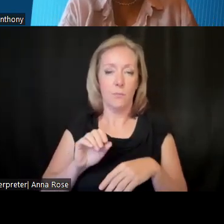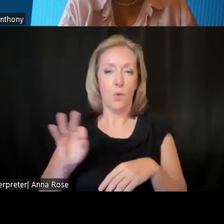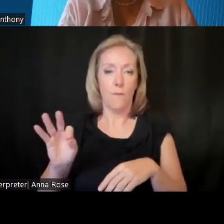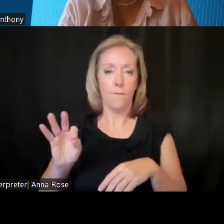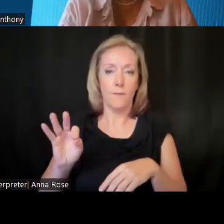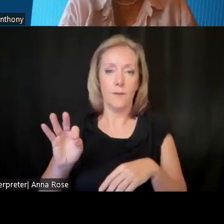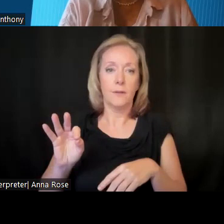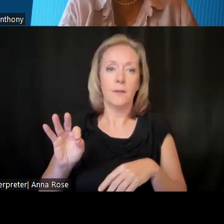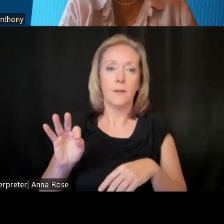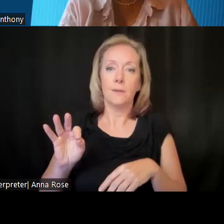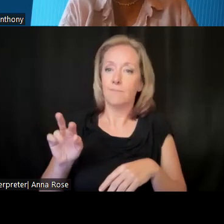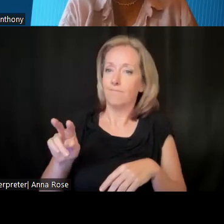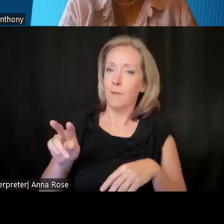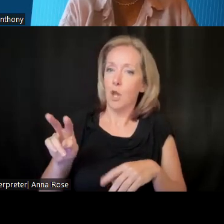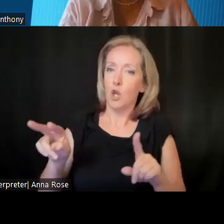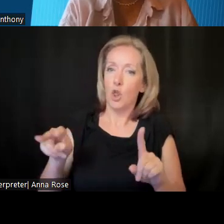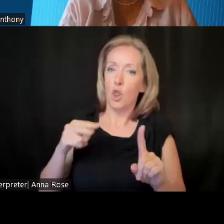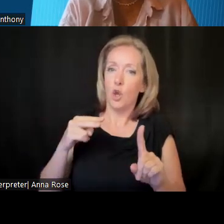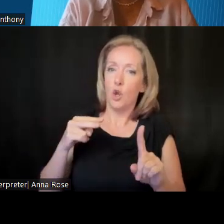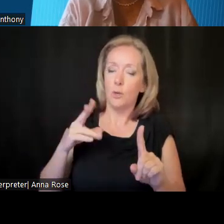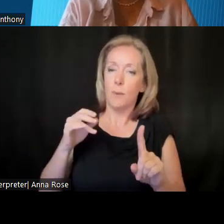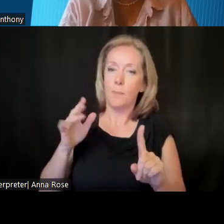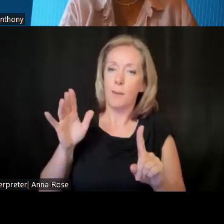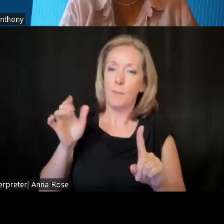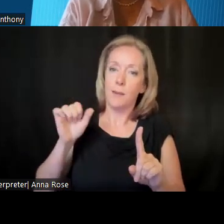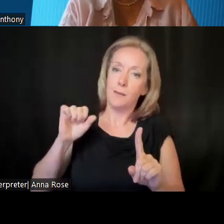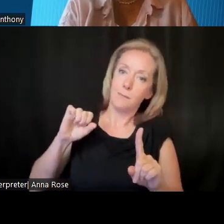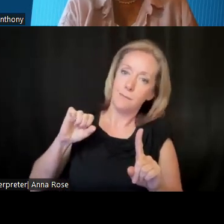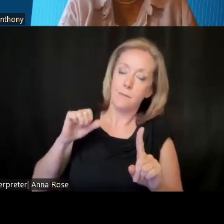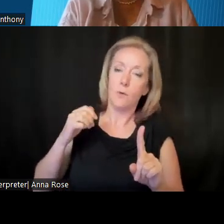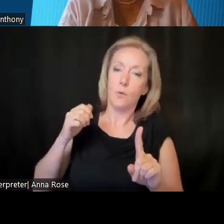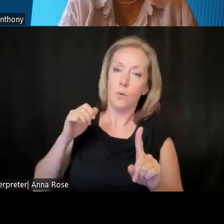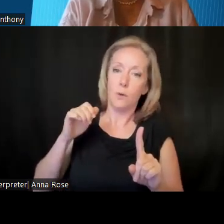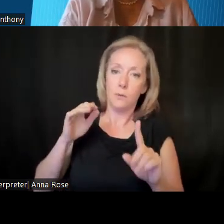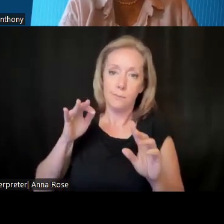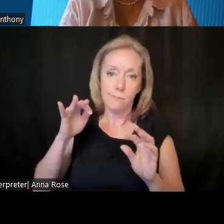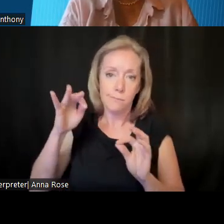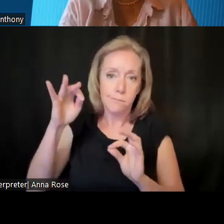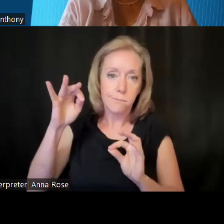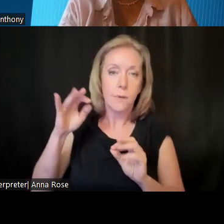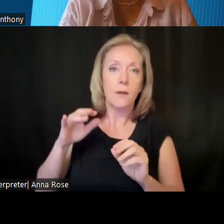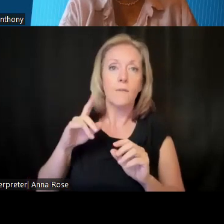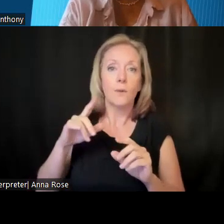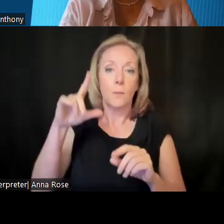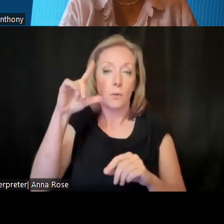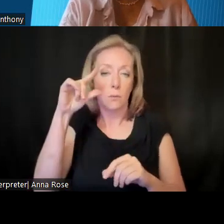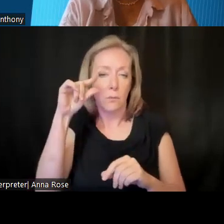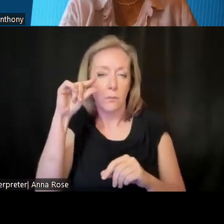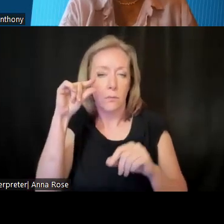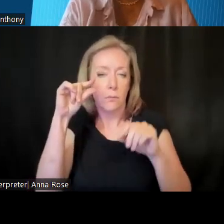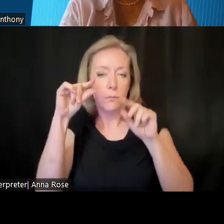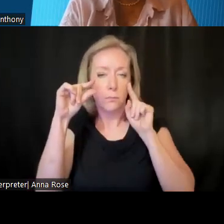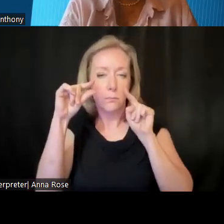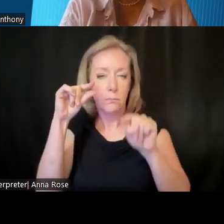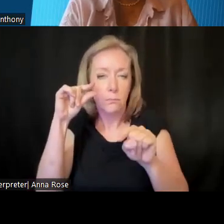go, yeah, you looked, but because you did this, now I'm worried. So this is the kid who closes an eye when looking at